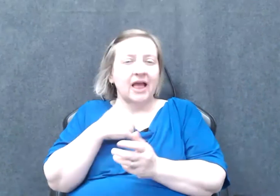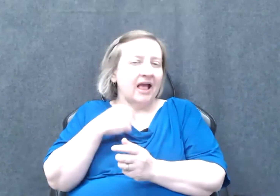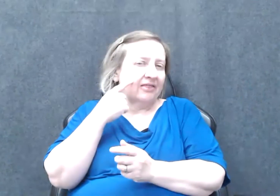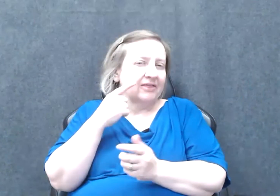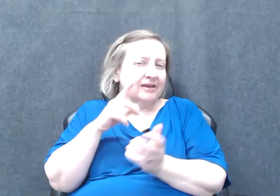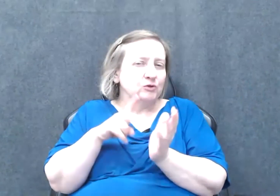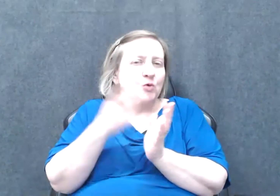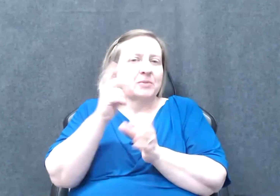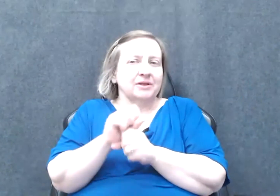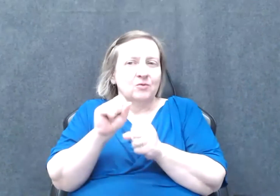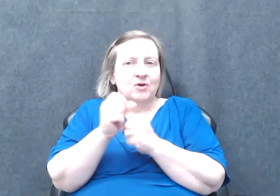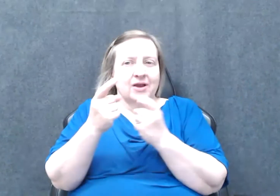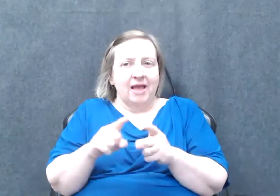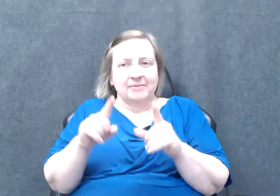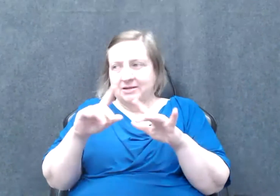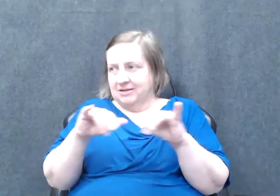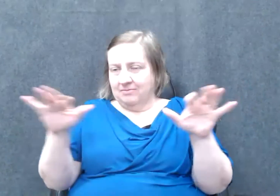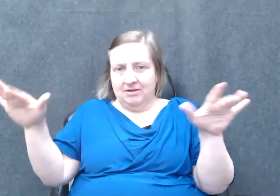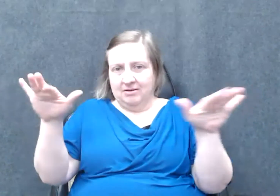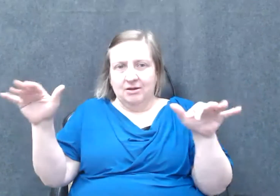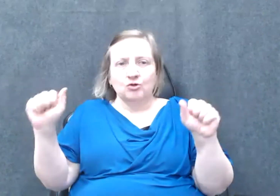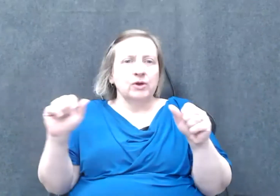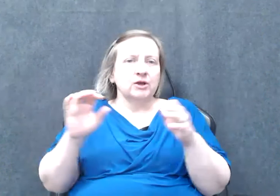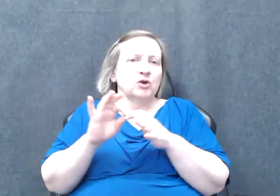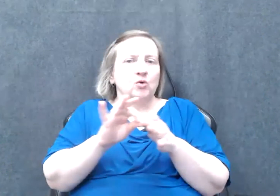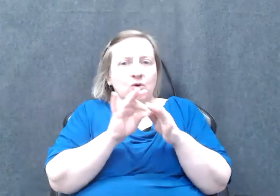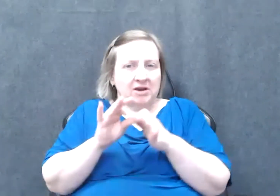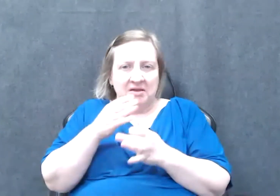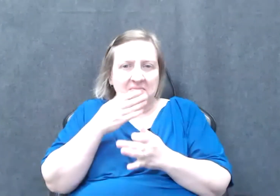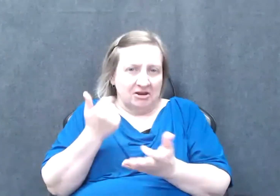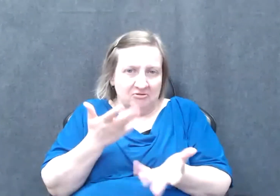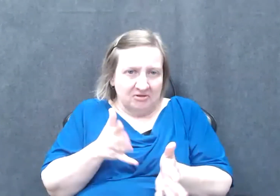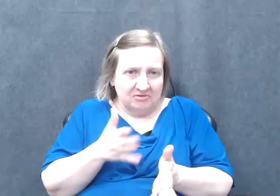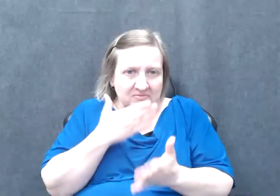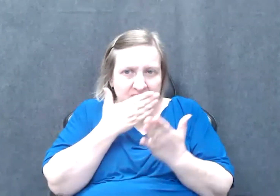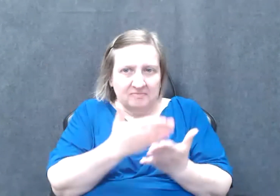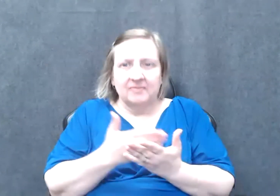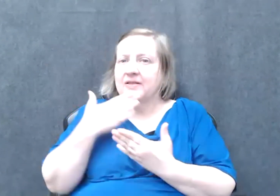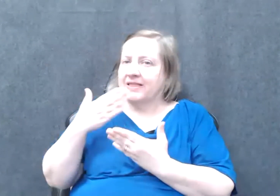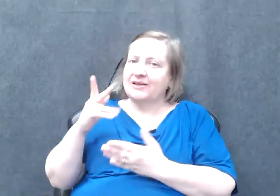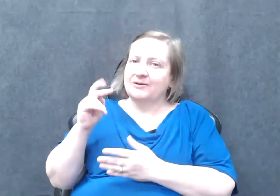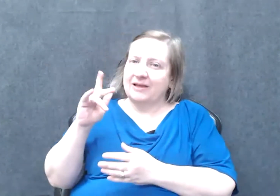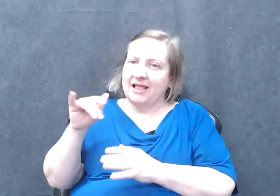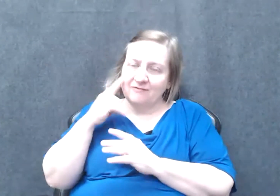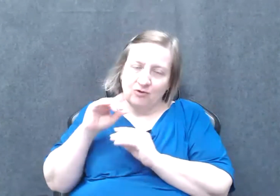duplicate work going on, and it could just be a little bit more coordinated. Yeah. Thank you, Kelly, for clarifying.